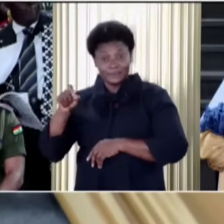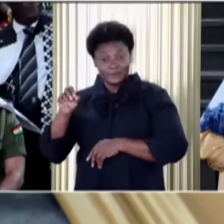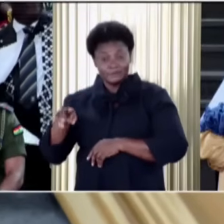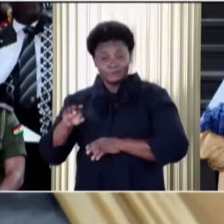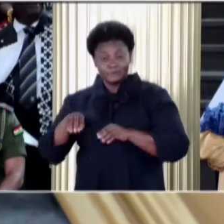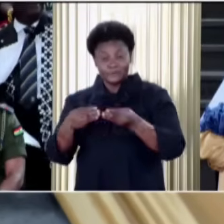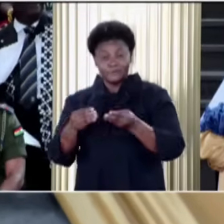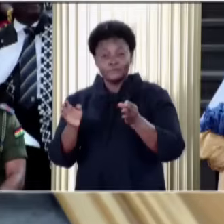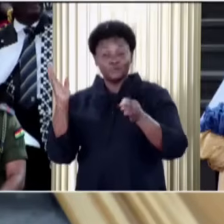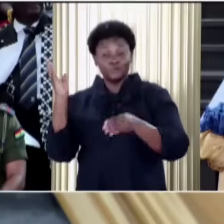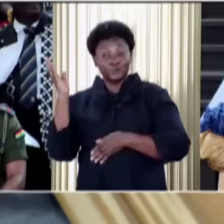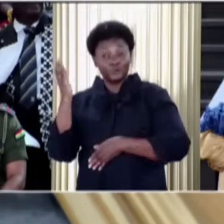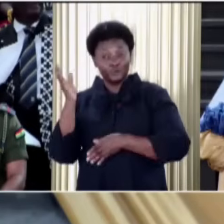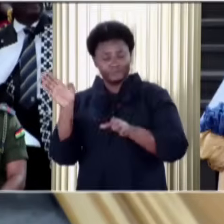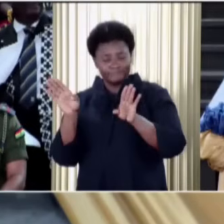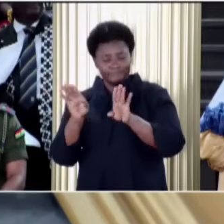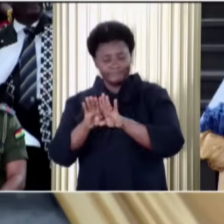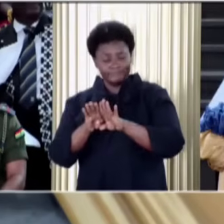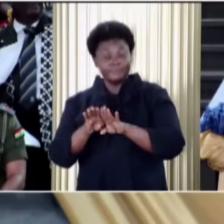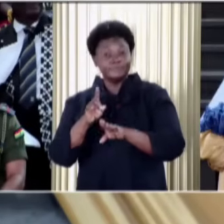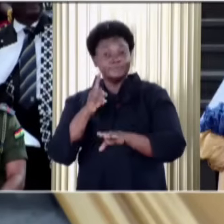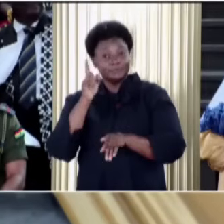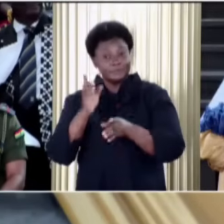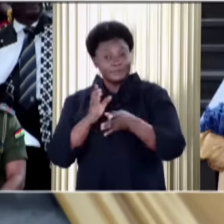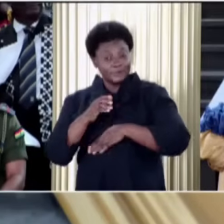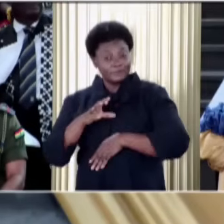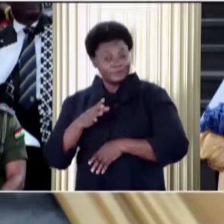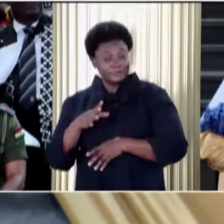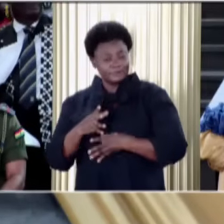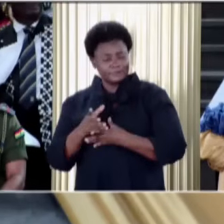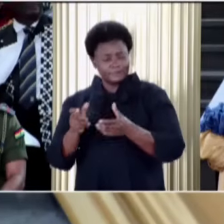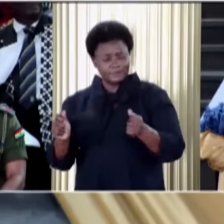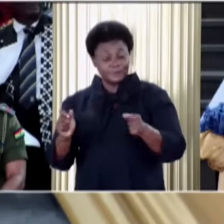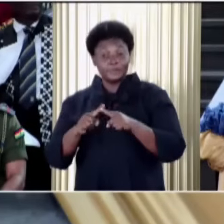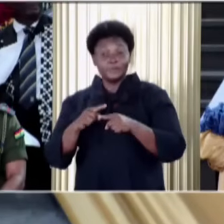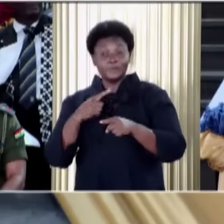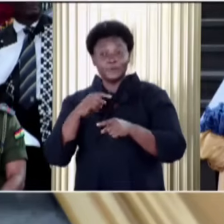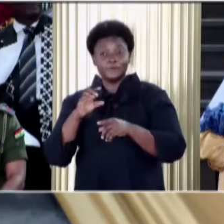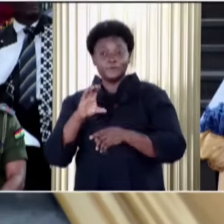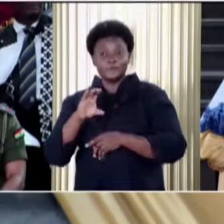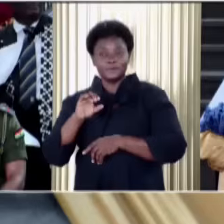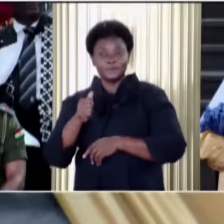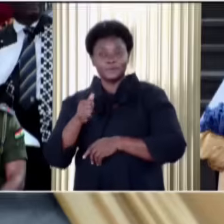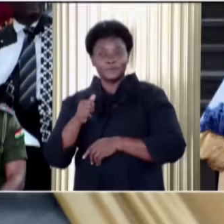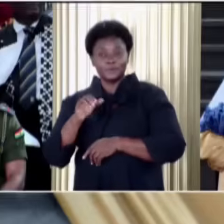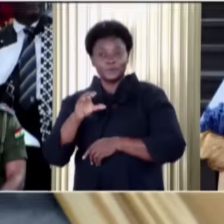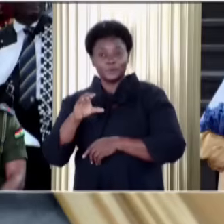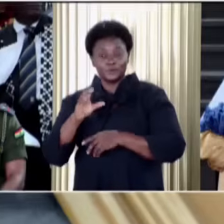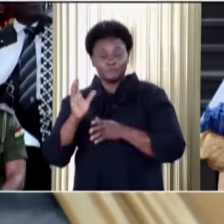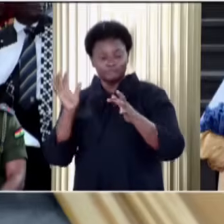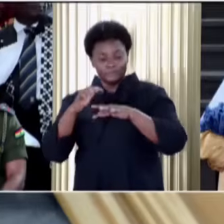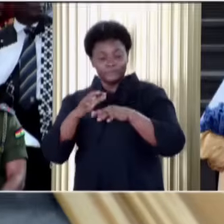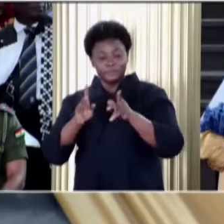closing remarks and officially dissolve congregation. So, Madam.